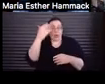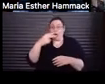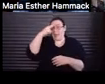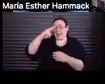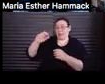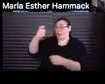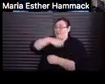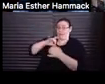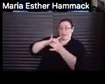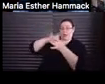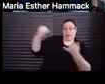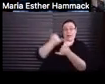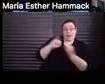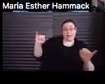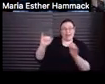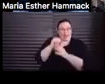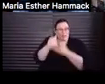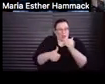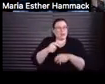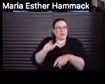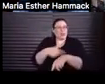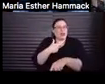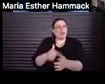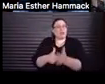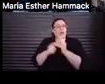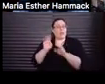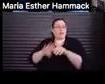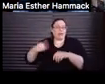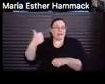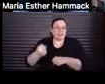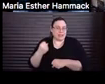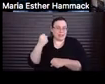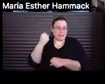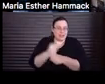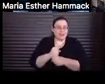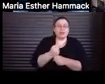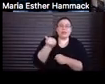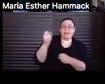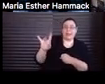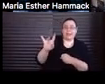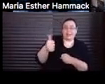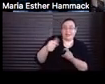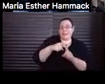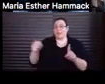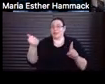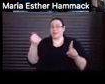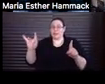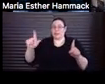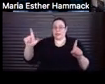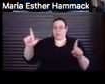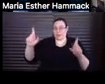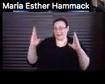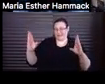was a long process as well that took over 10 years between 1810 and 1821. But throughout